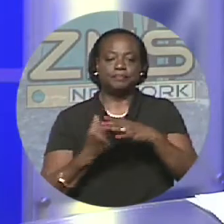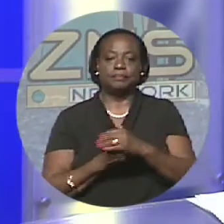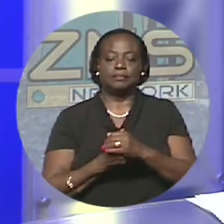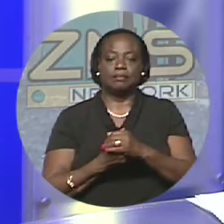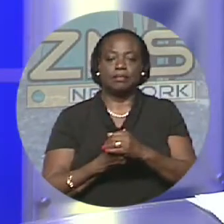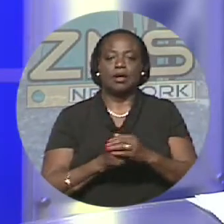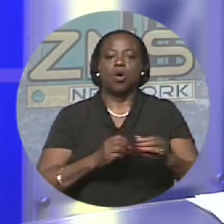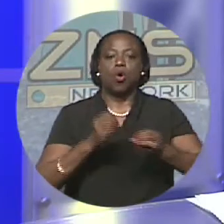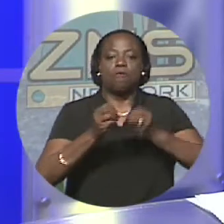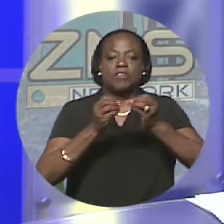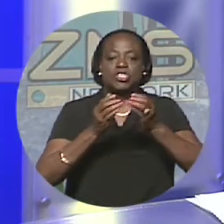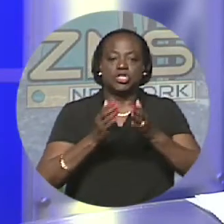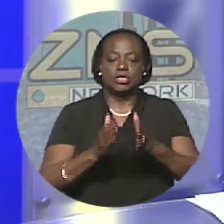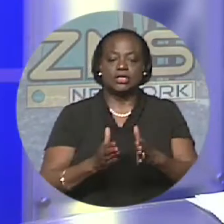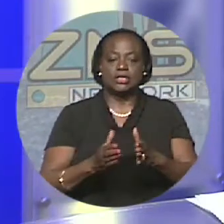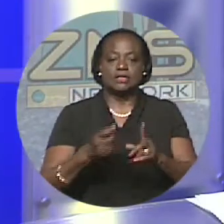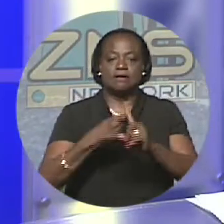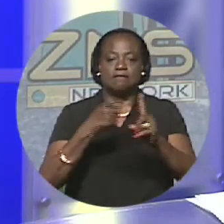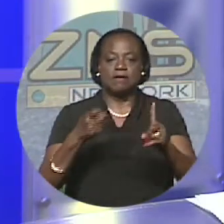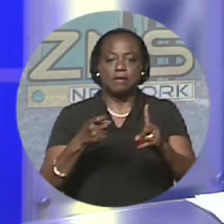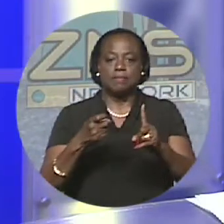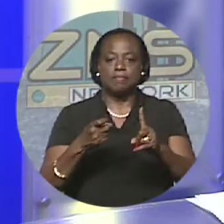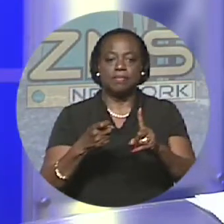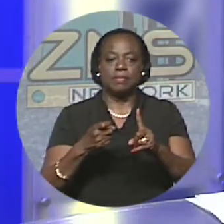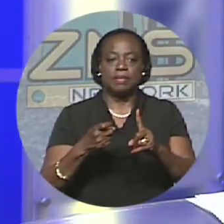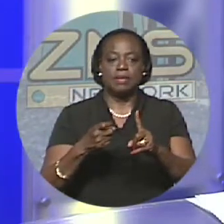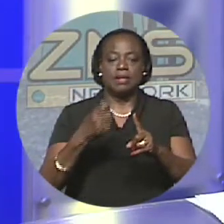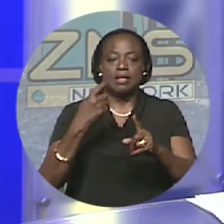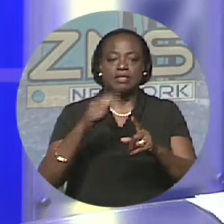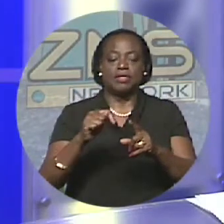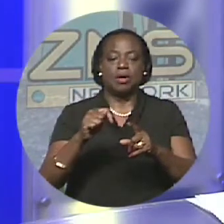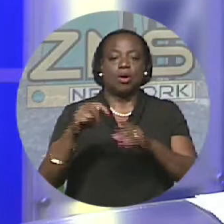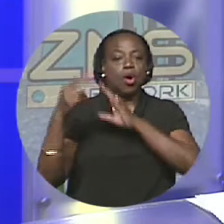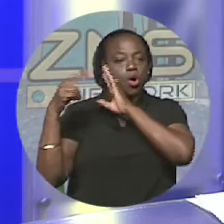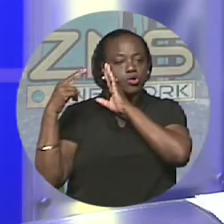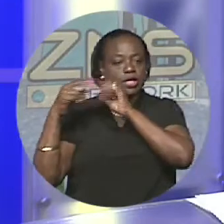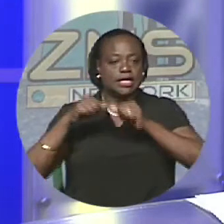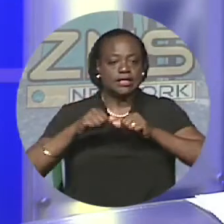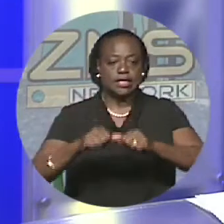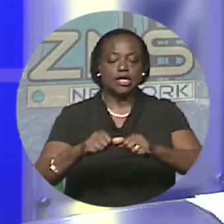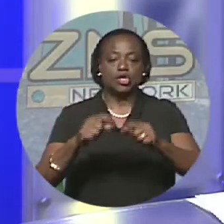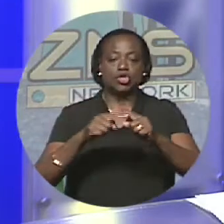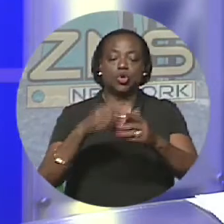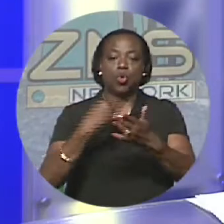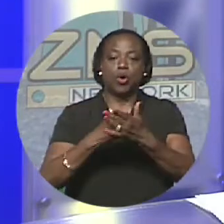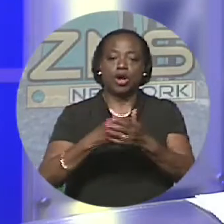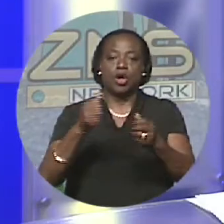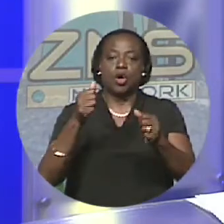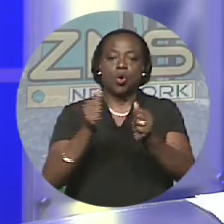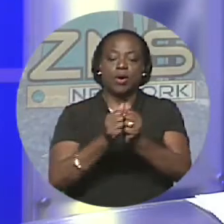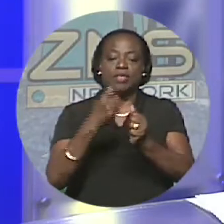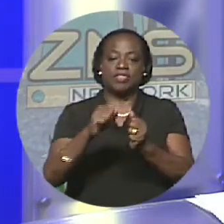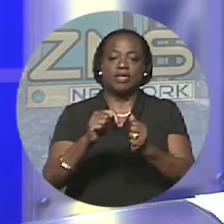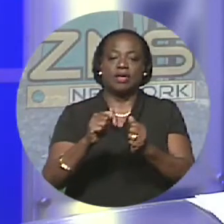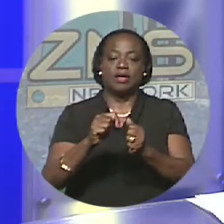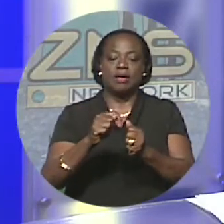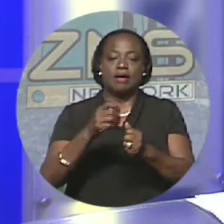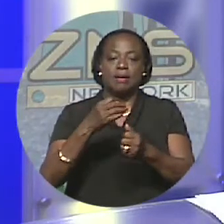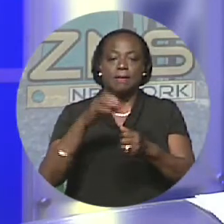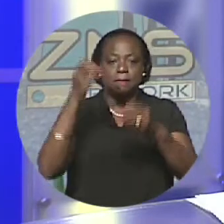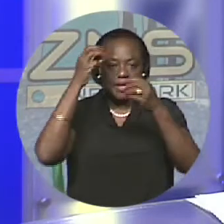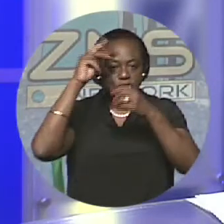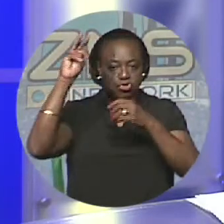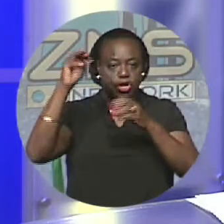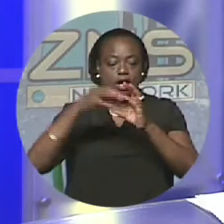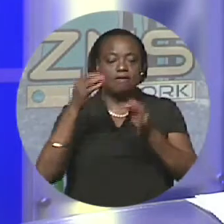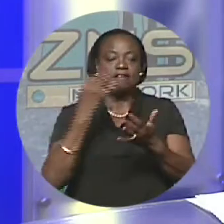Hotel and Tourism Association continue to work with the Ministry of Finance to ensure that the sector is ready for the implementation of value-added tax